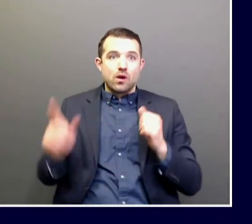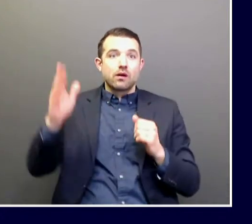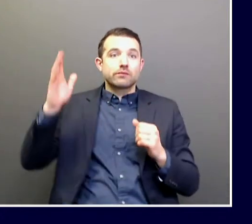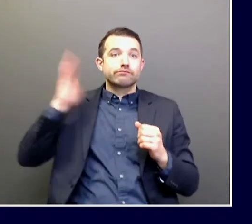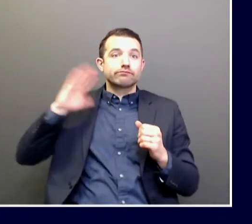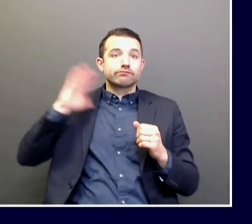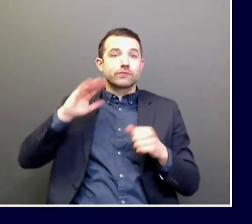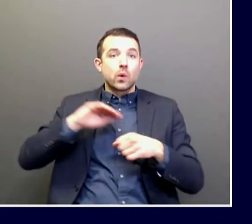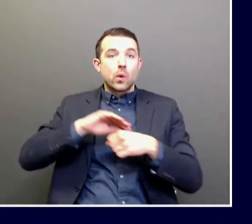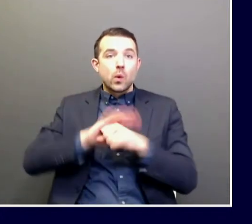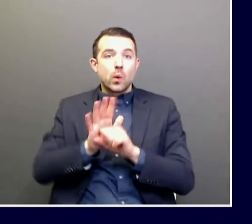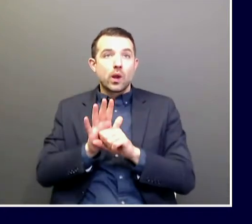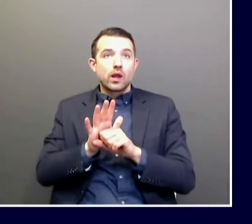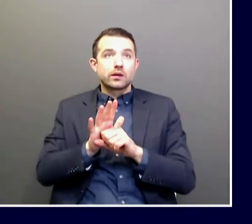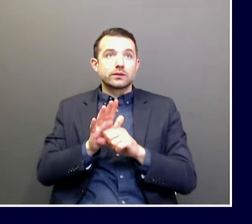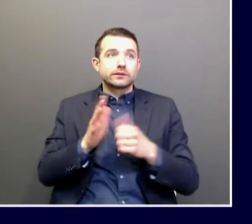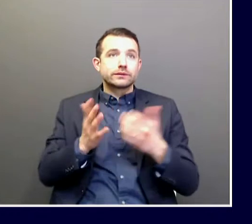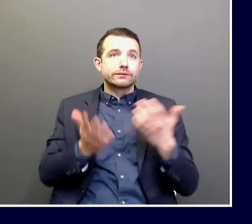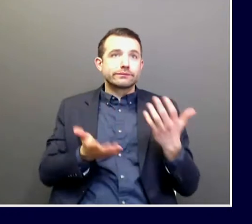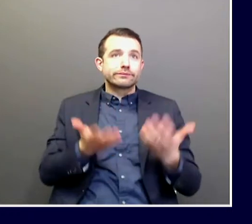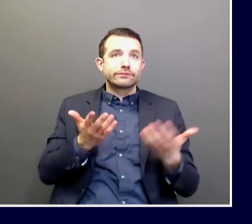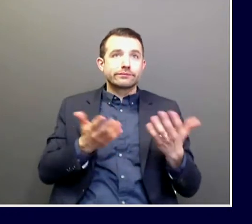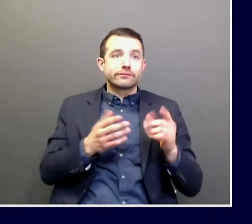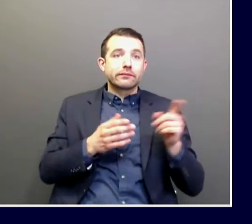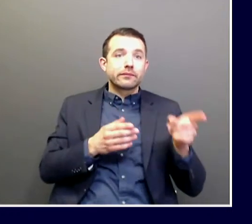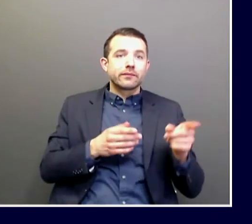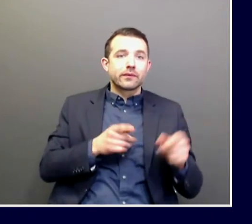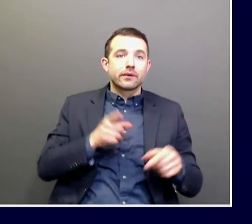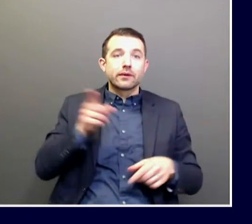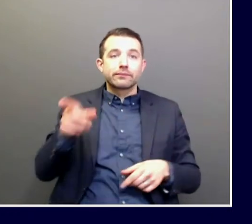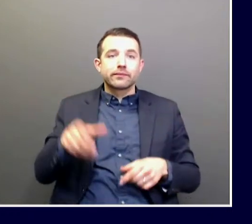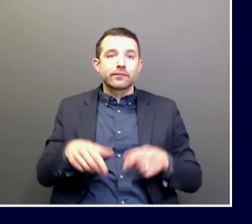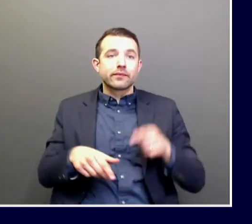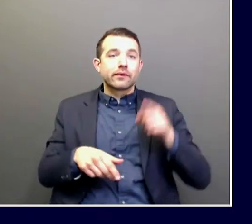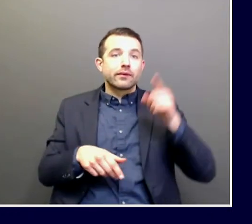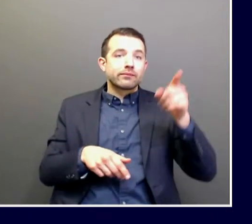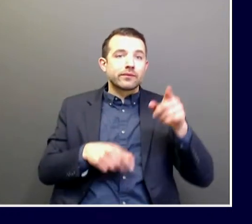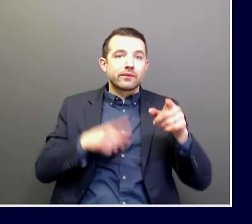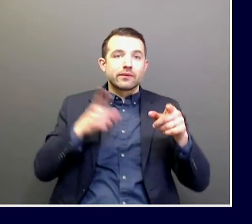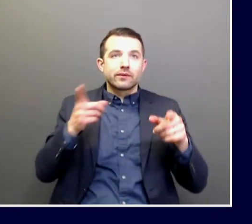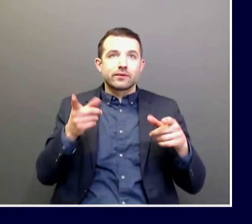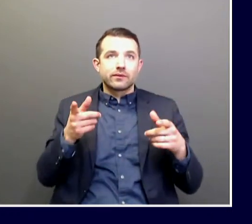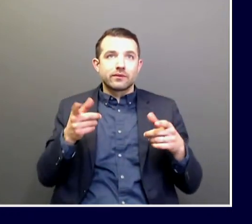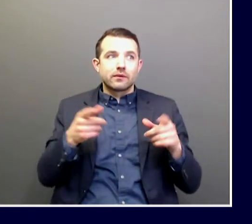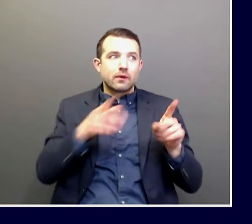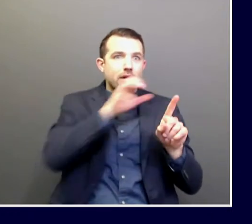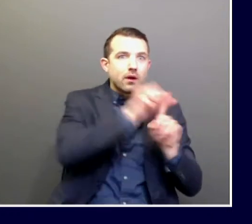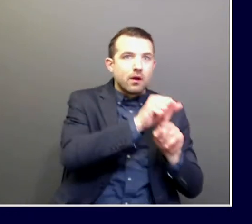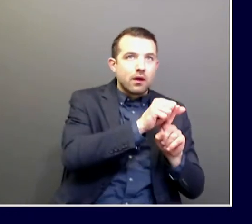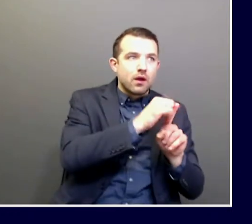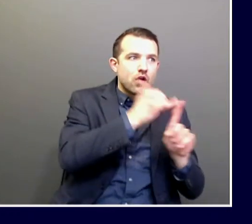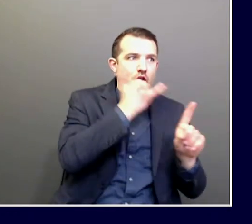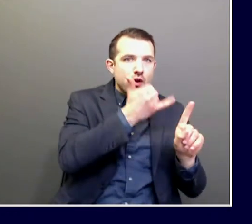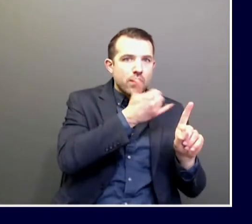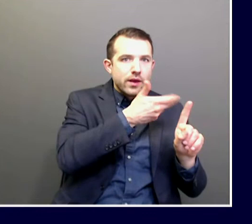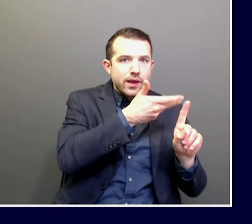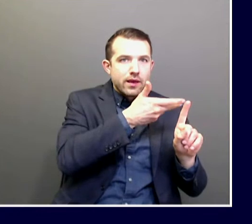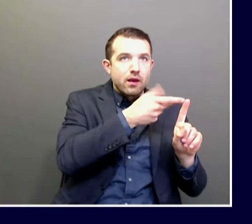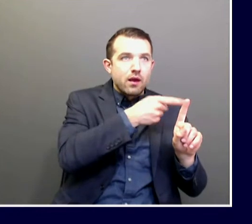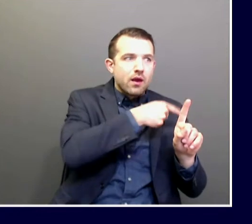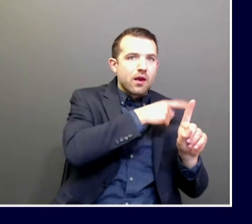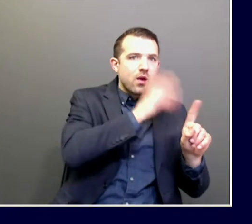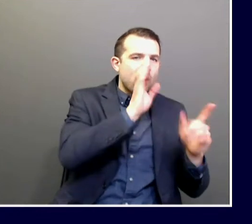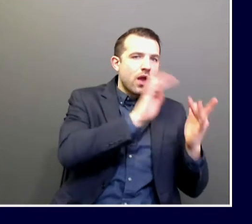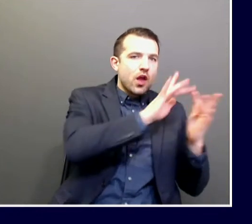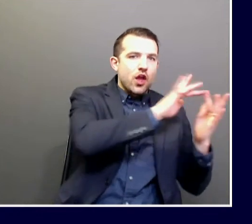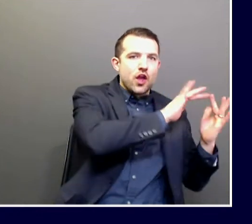we intervened quickly, we could limit the onward transmission of. But Omicron, because it's so much more contagious